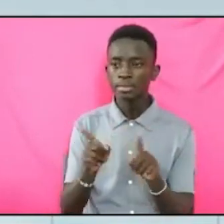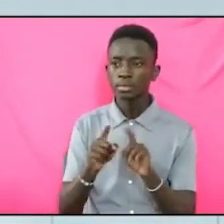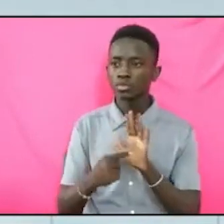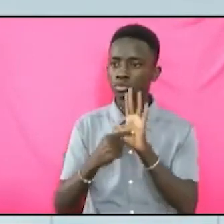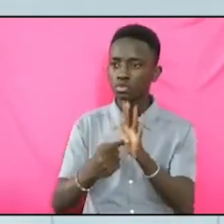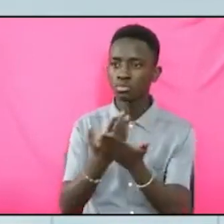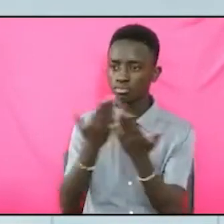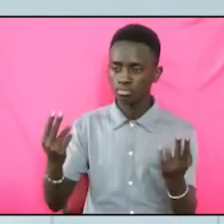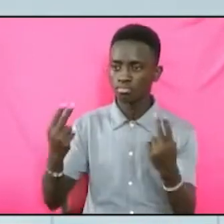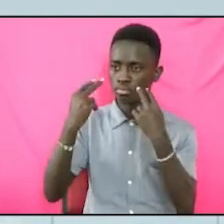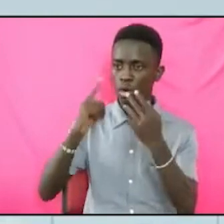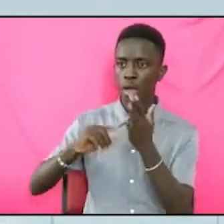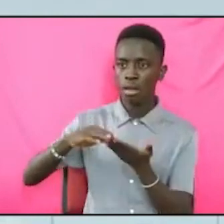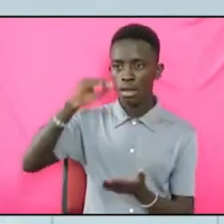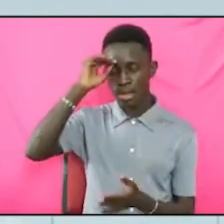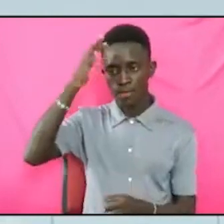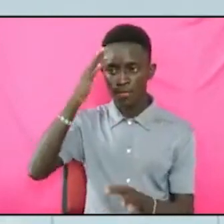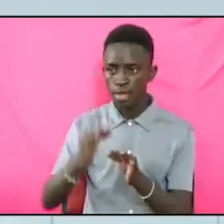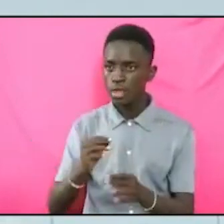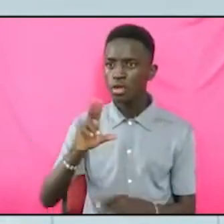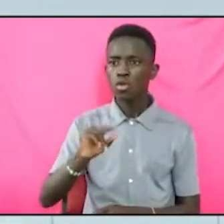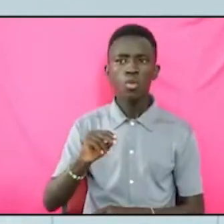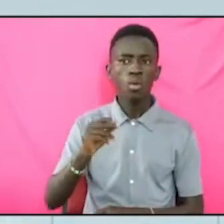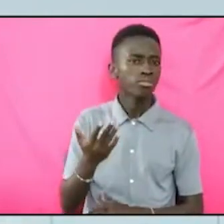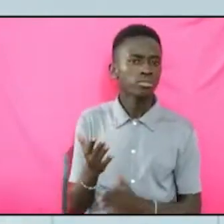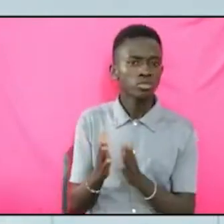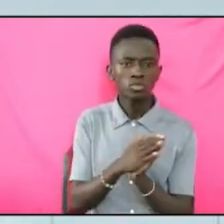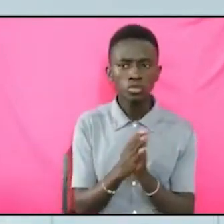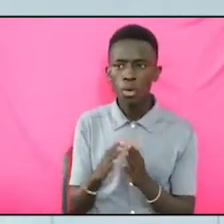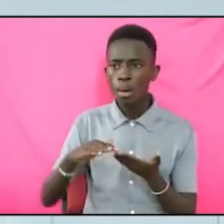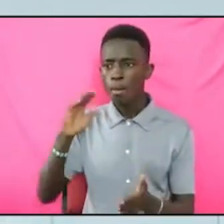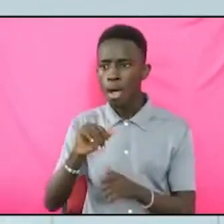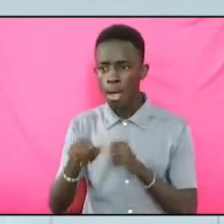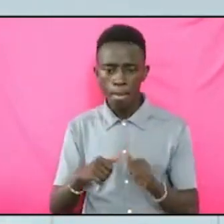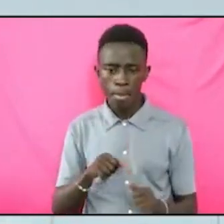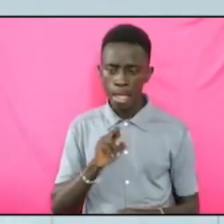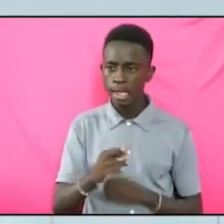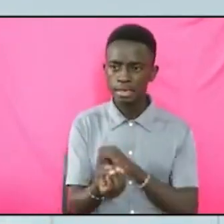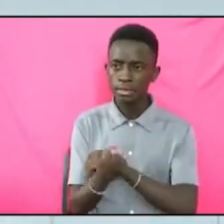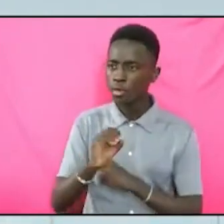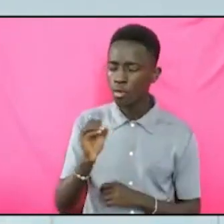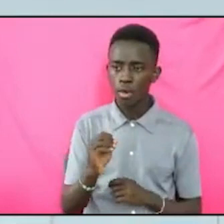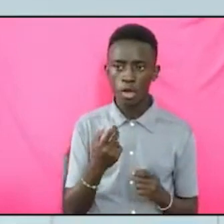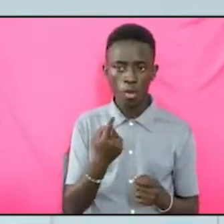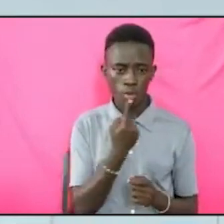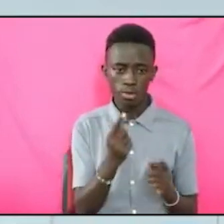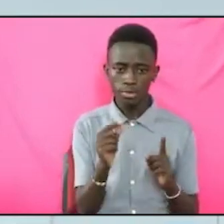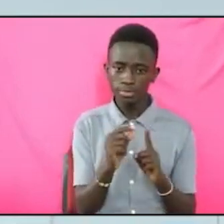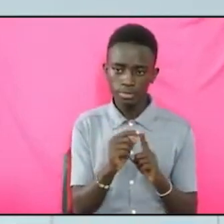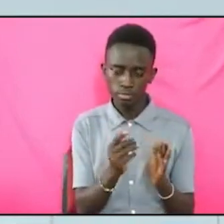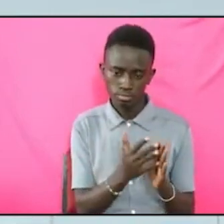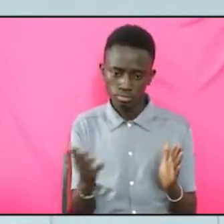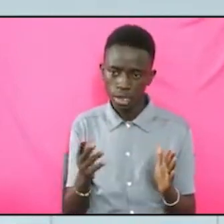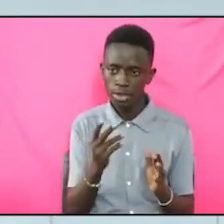Not much is said about her, just a few sentences in verse 2 and 3 only about her, and